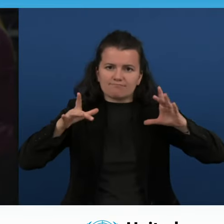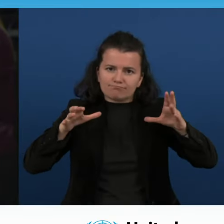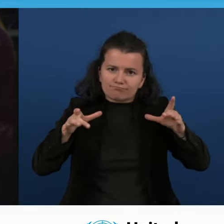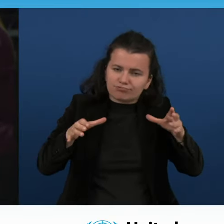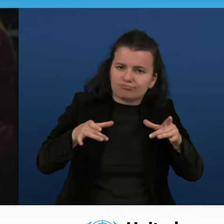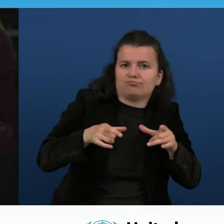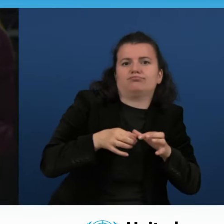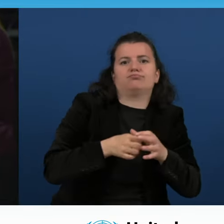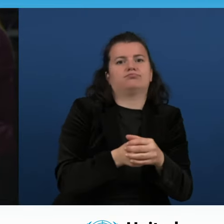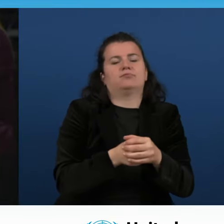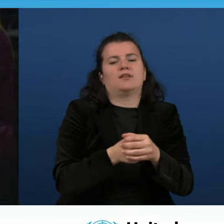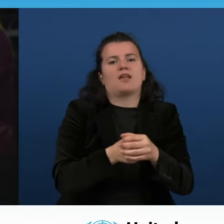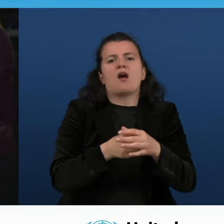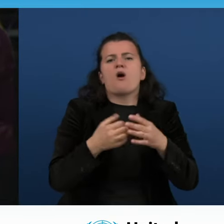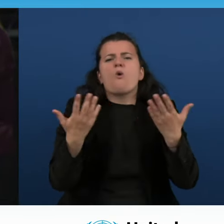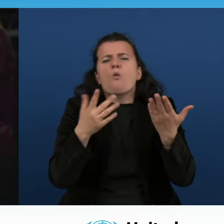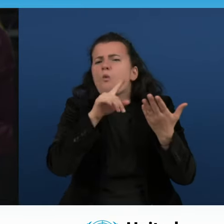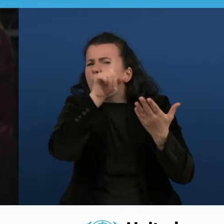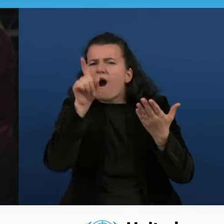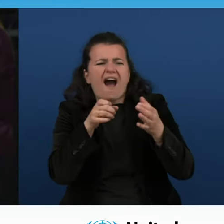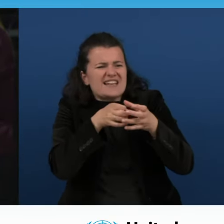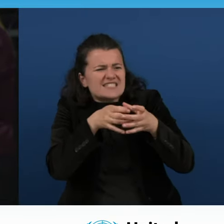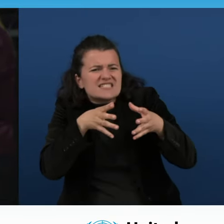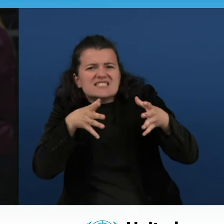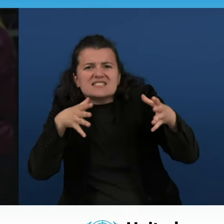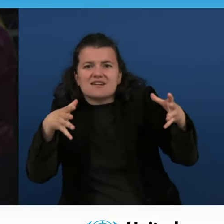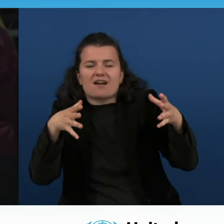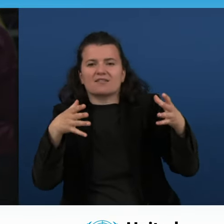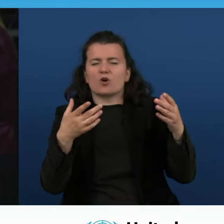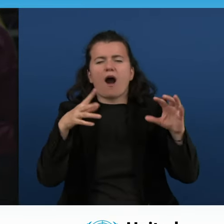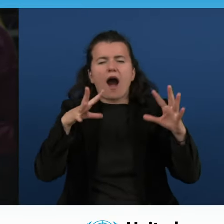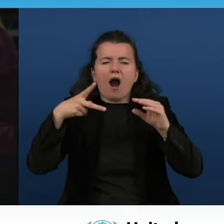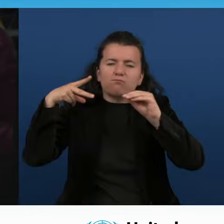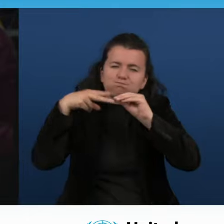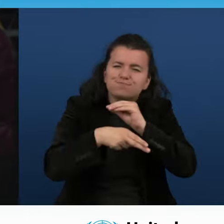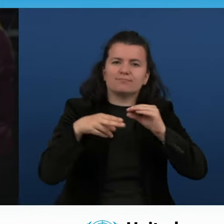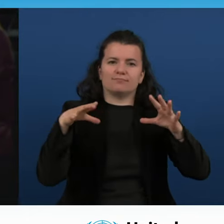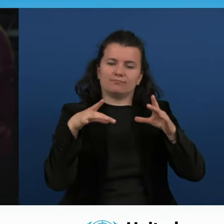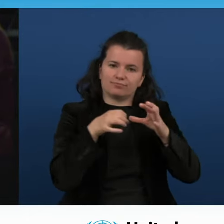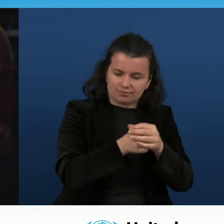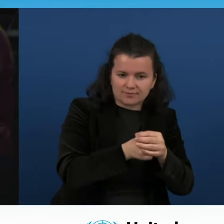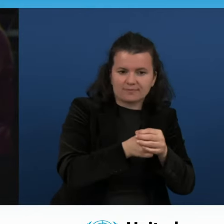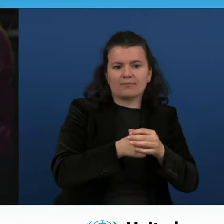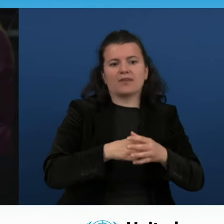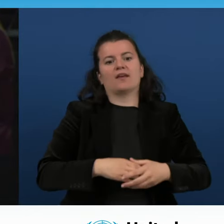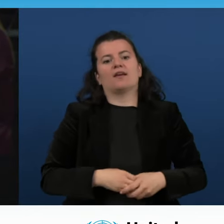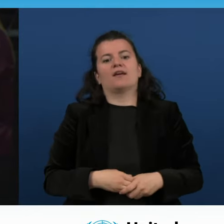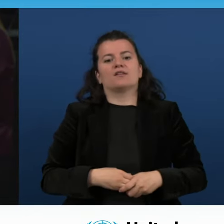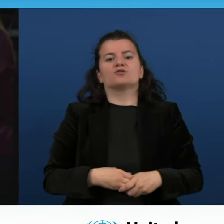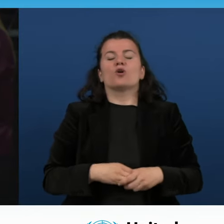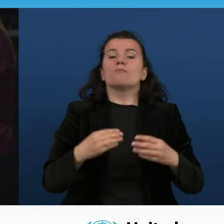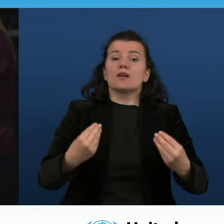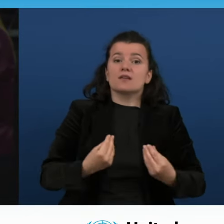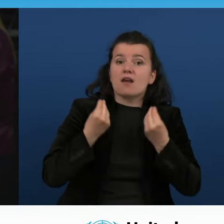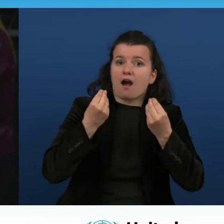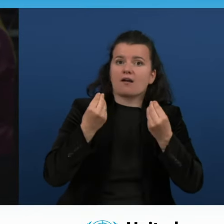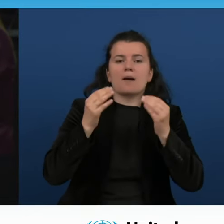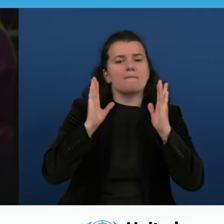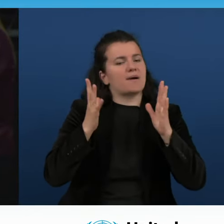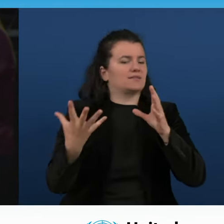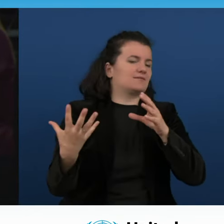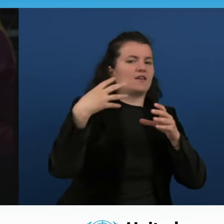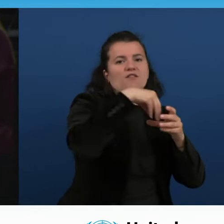empower young people so they can actively engage in the co-creation of solutions along with